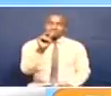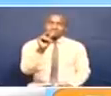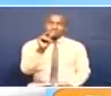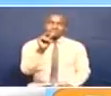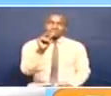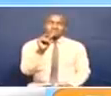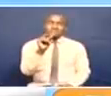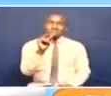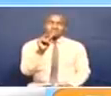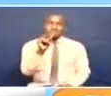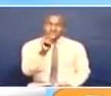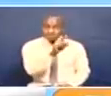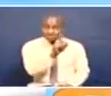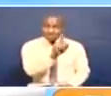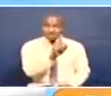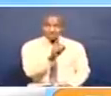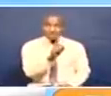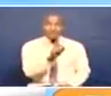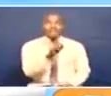Your issue was security features.